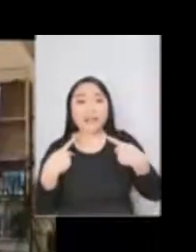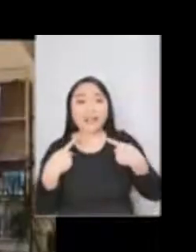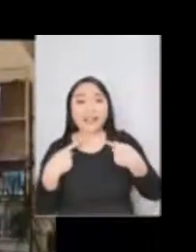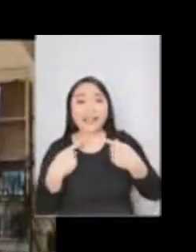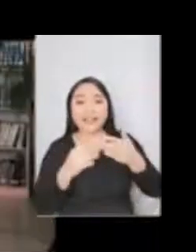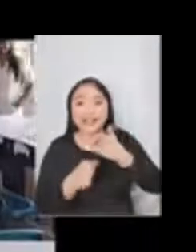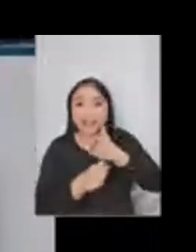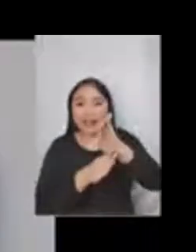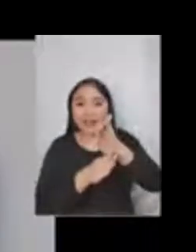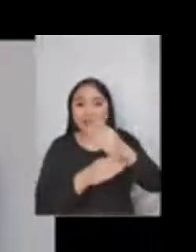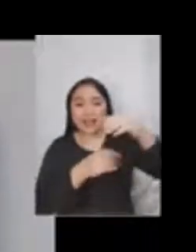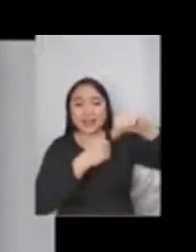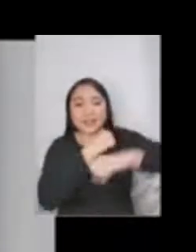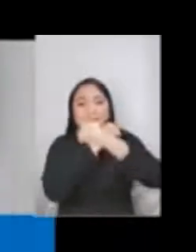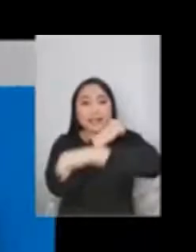estudyante.